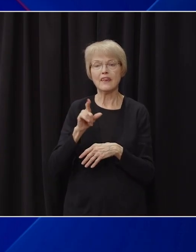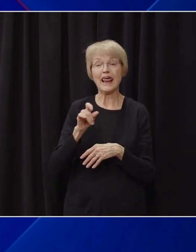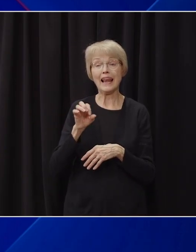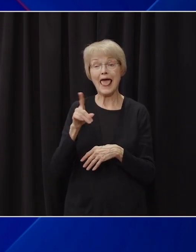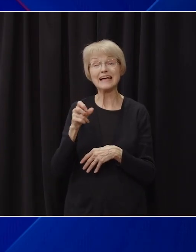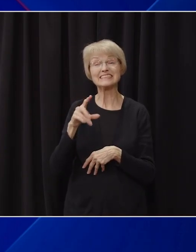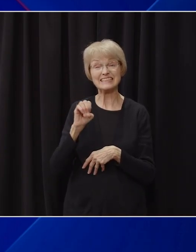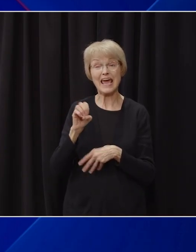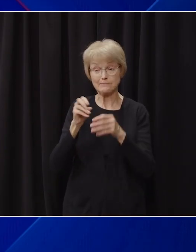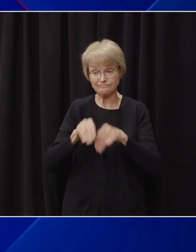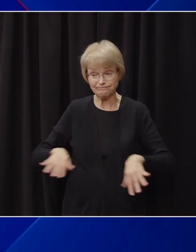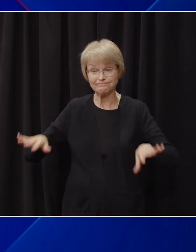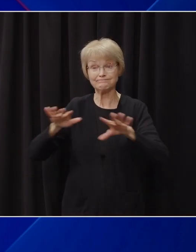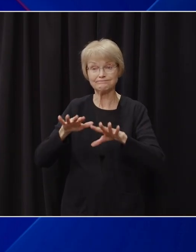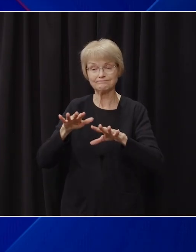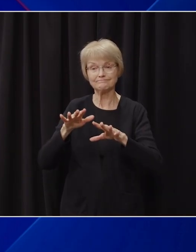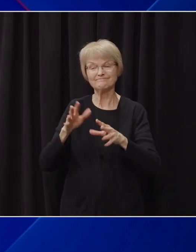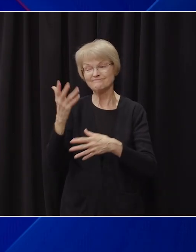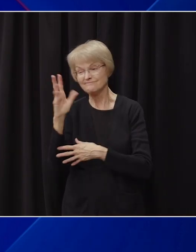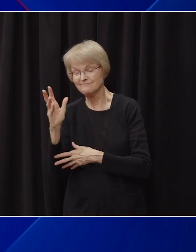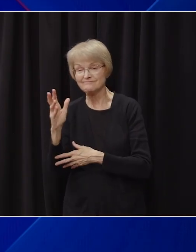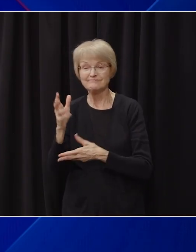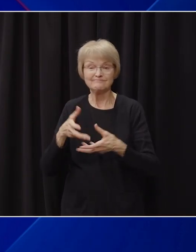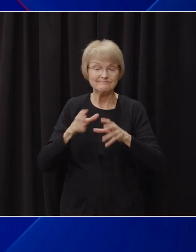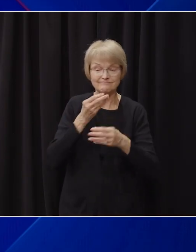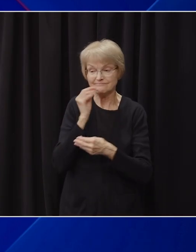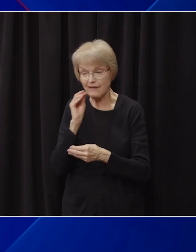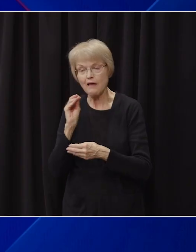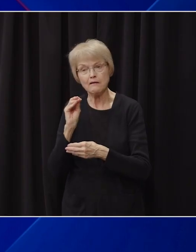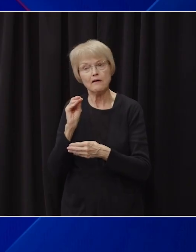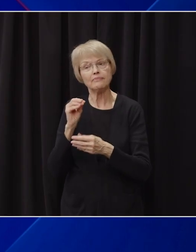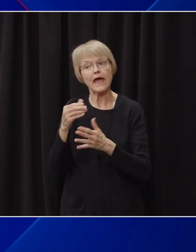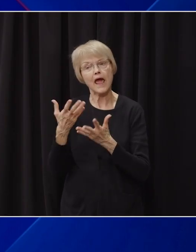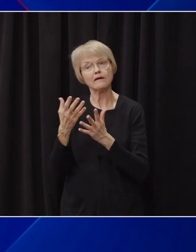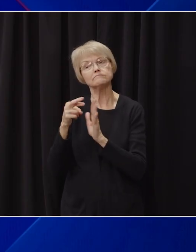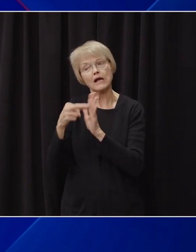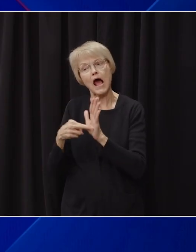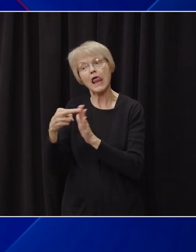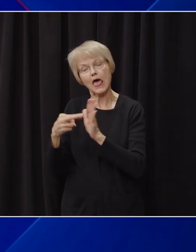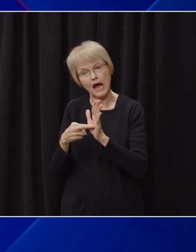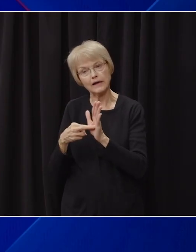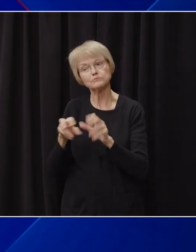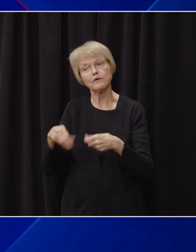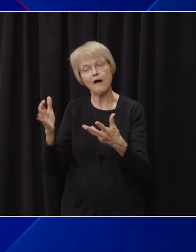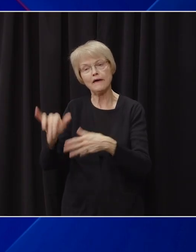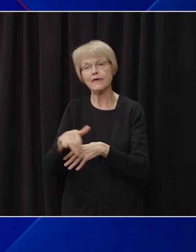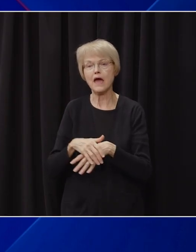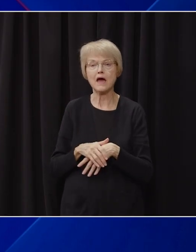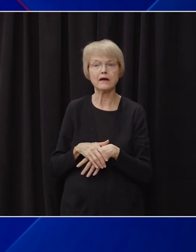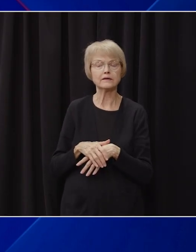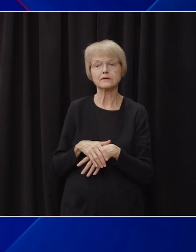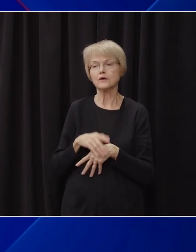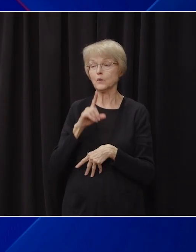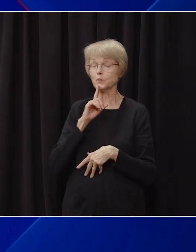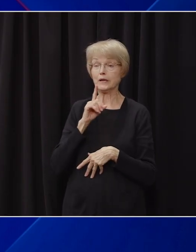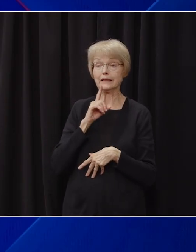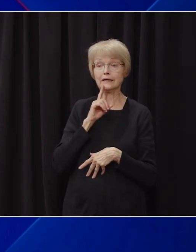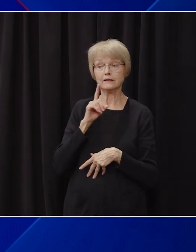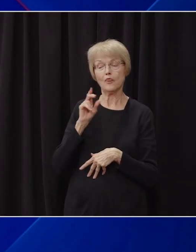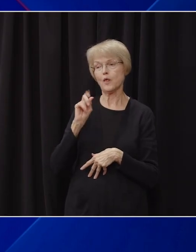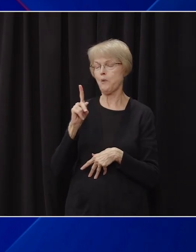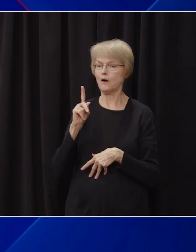for that type of thing and for progress. And the park has never been stagnant. It's always evolved. It didn't have cars at first.